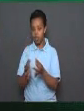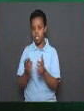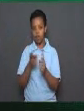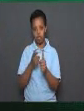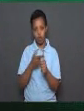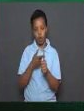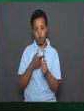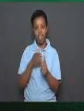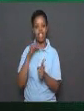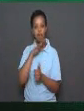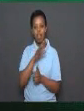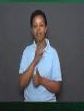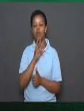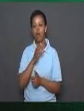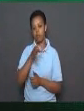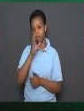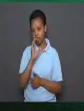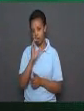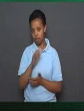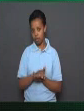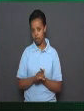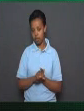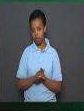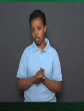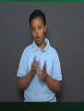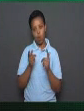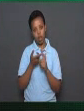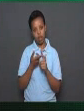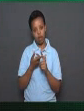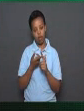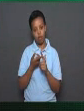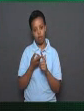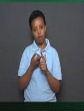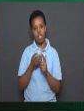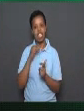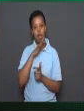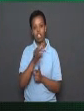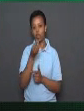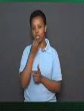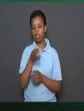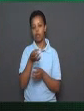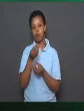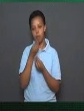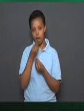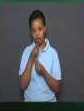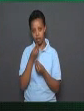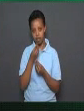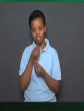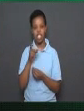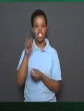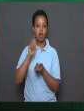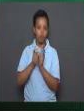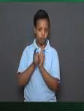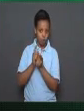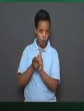drinking contaminated water, or eating contaminated food, sexual